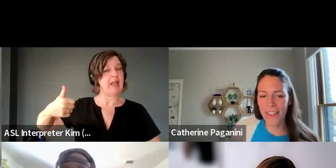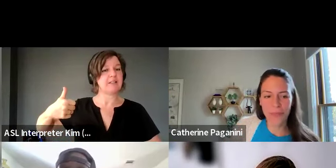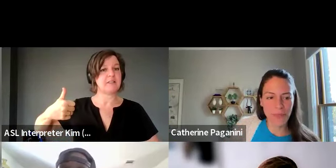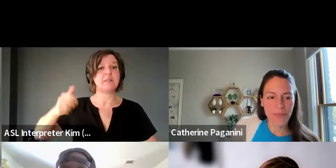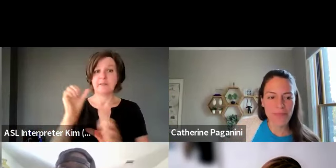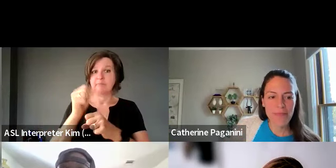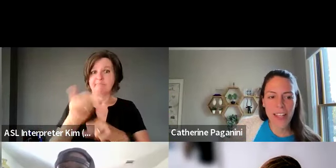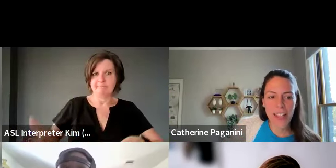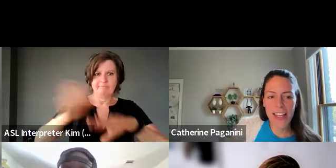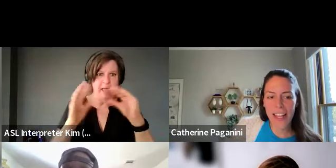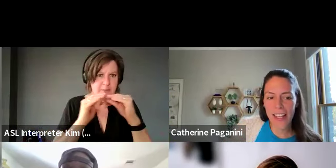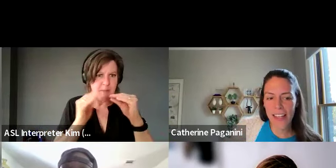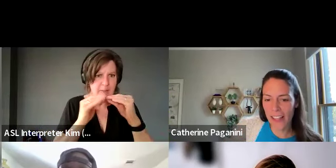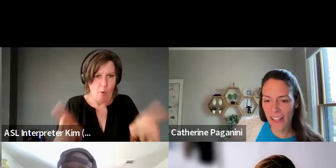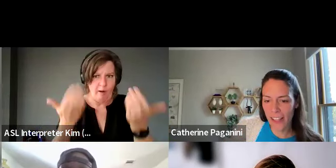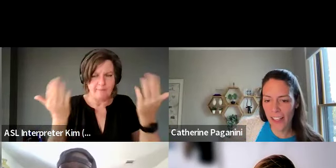more.